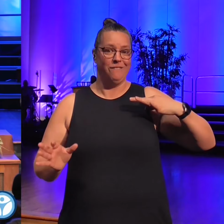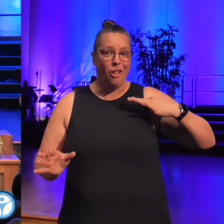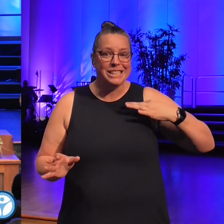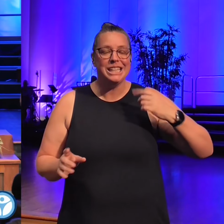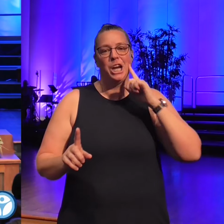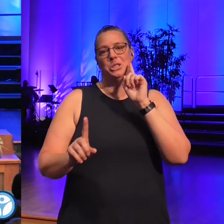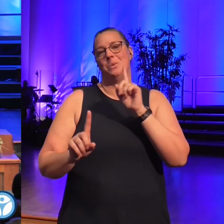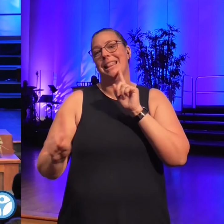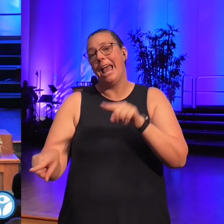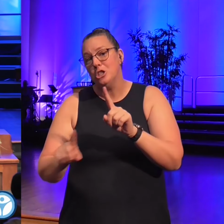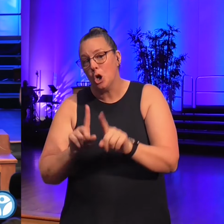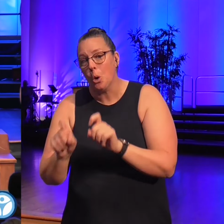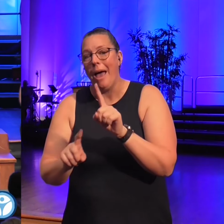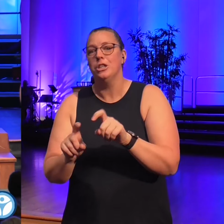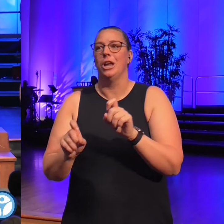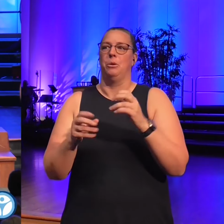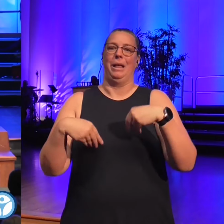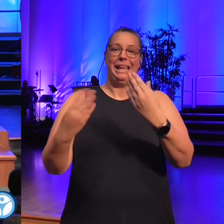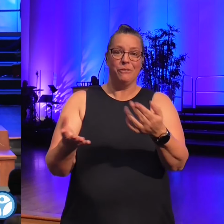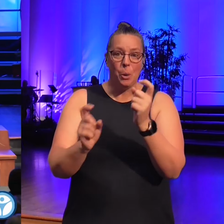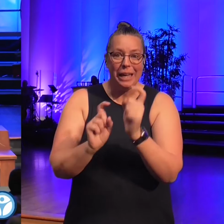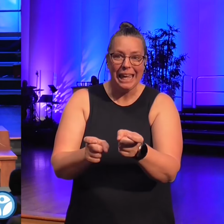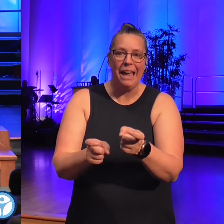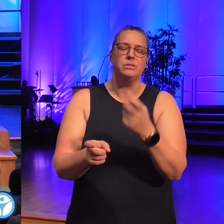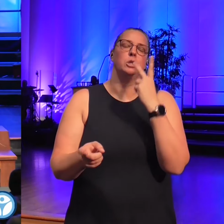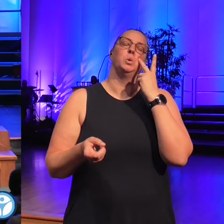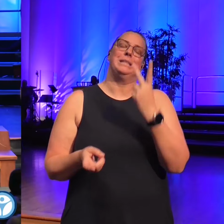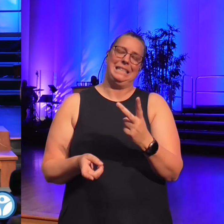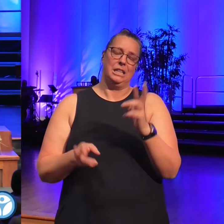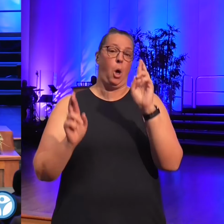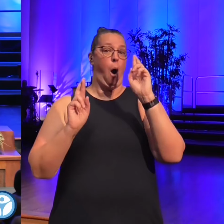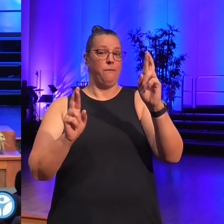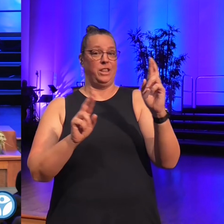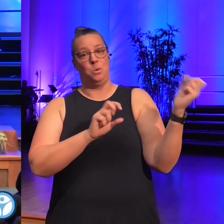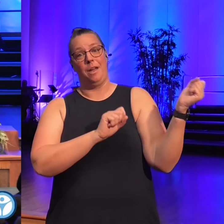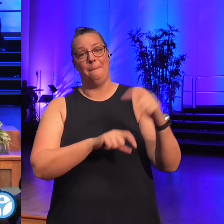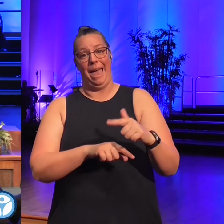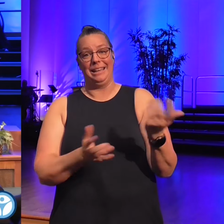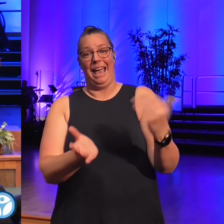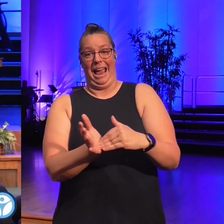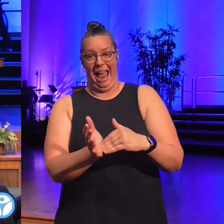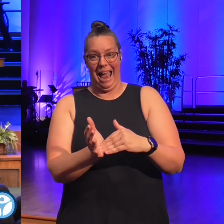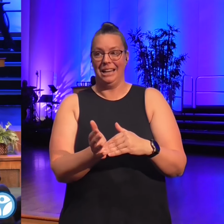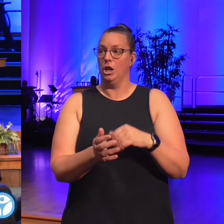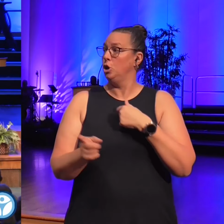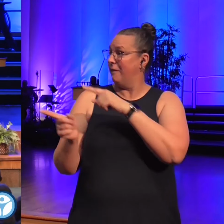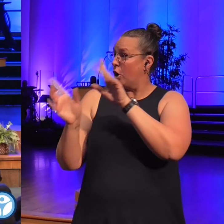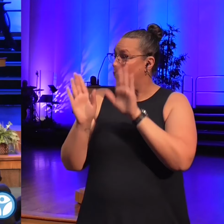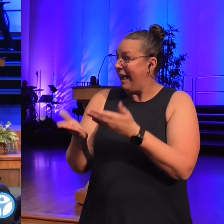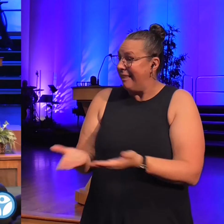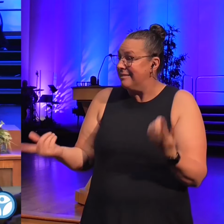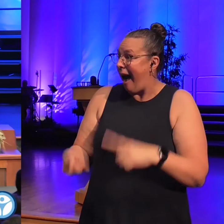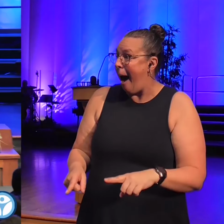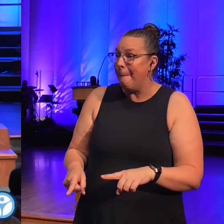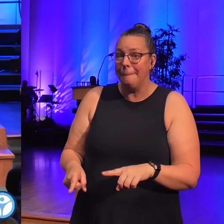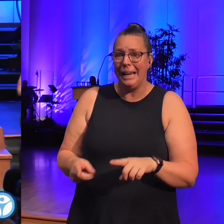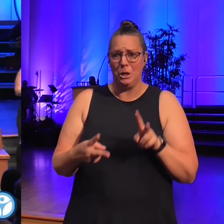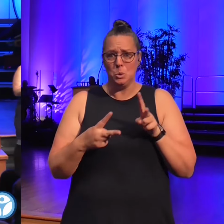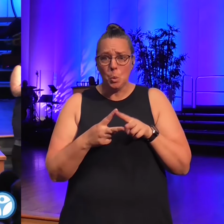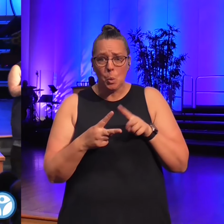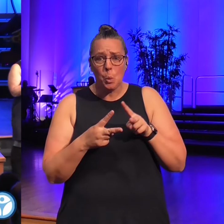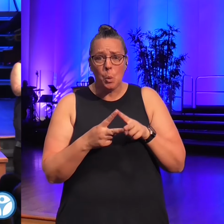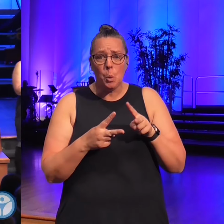answer questions. We've got some gifts for you to pick up, so please come and see us, and we hope you come back many times. We've got some great things happening this week. 2